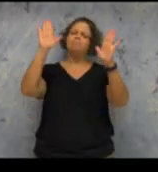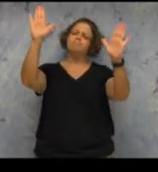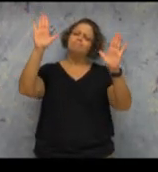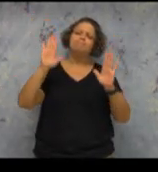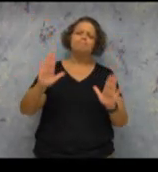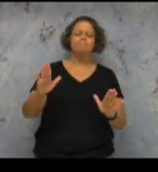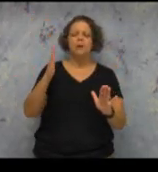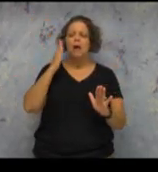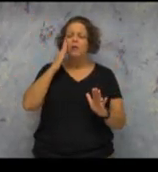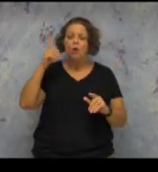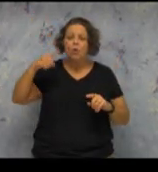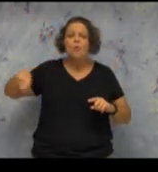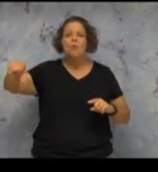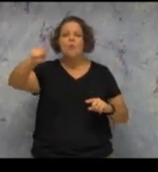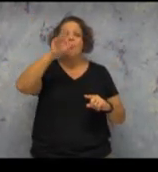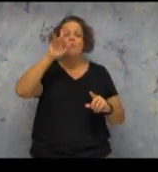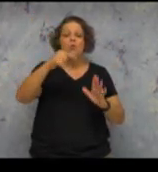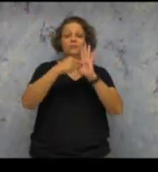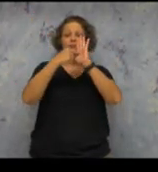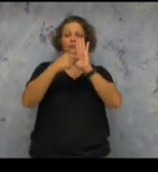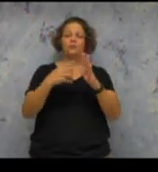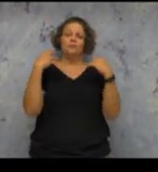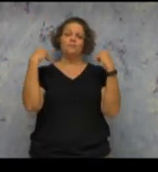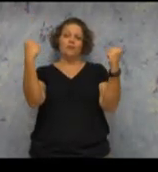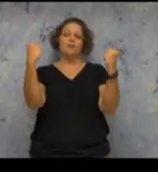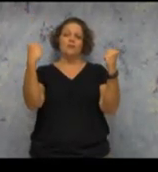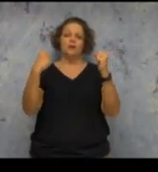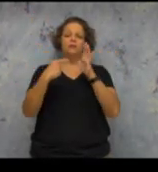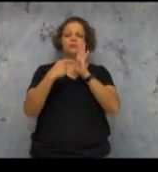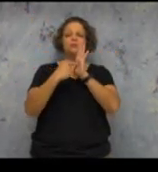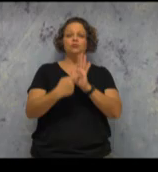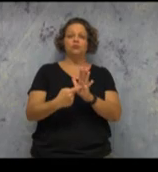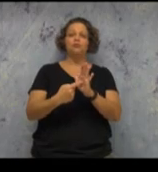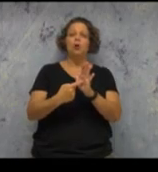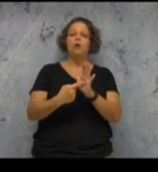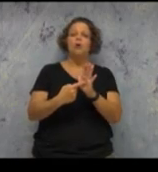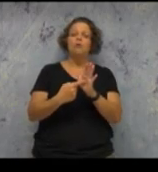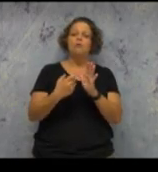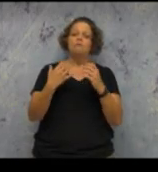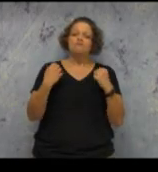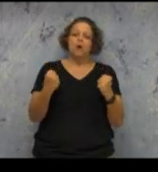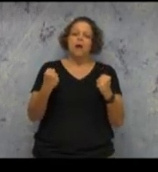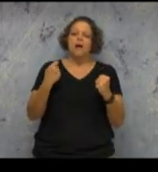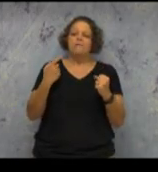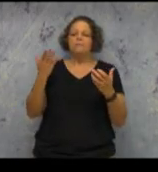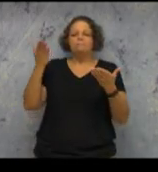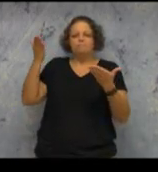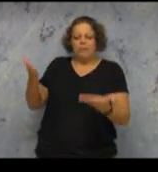you will show courage and you will stand up and be that one who does what's right.